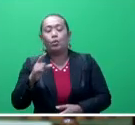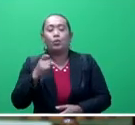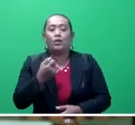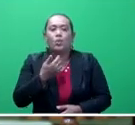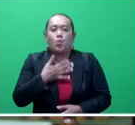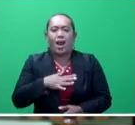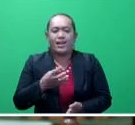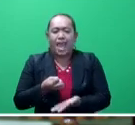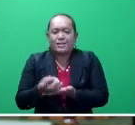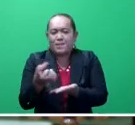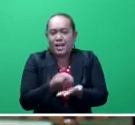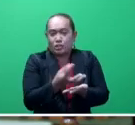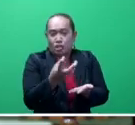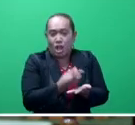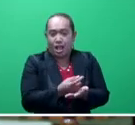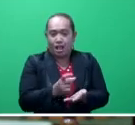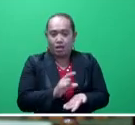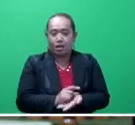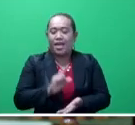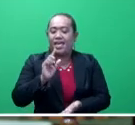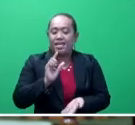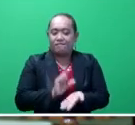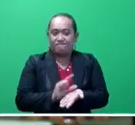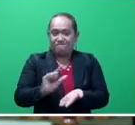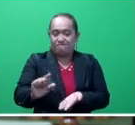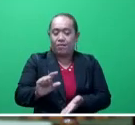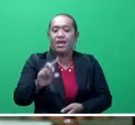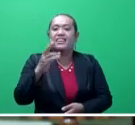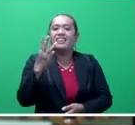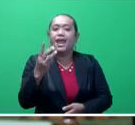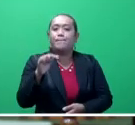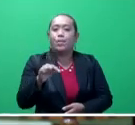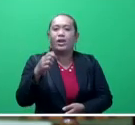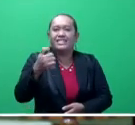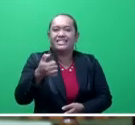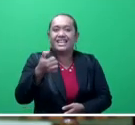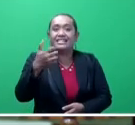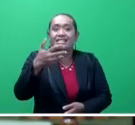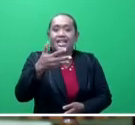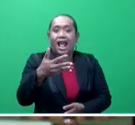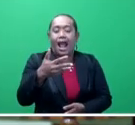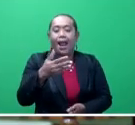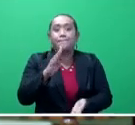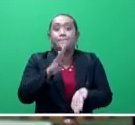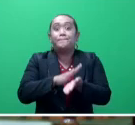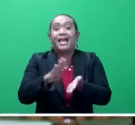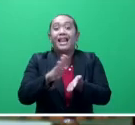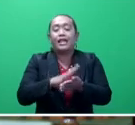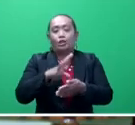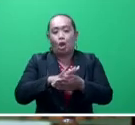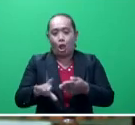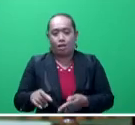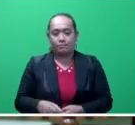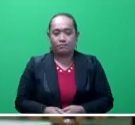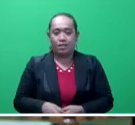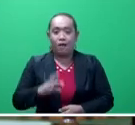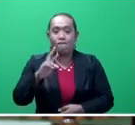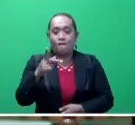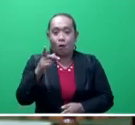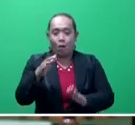allocation of $3.69 billion with a total revenue projection of $2.08